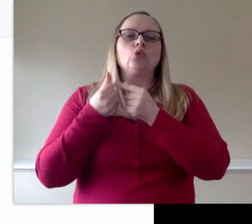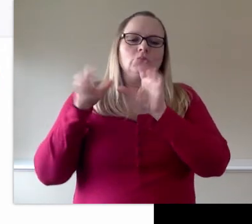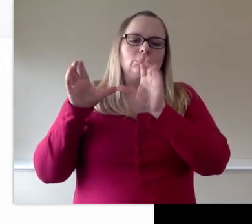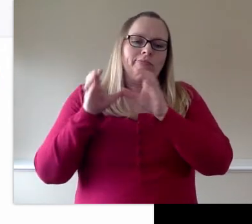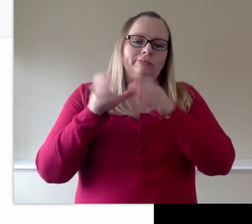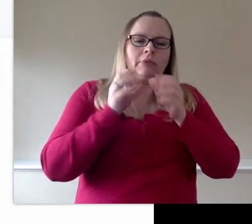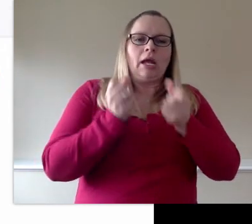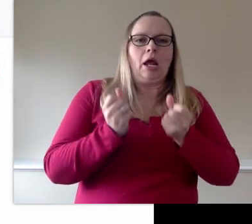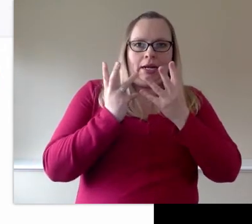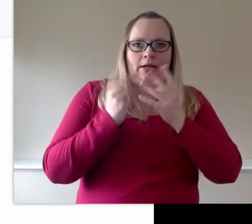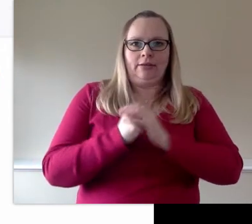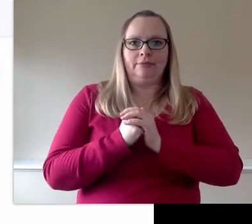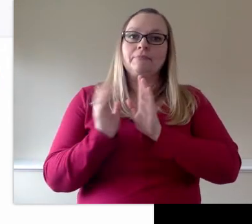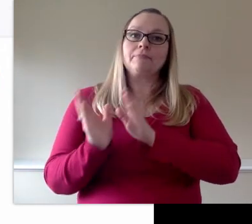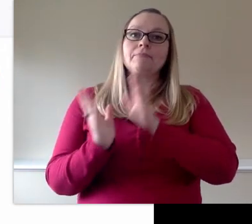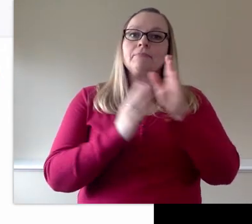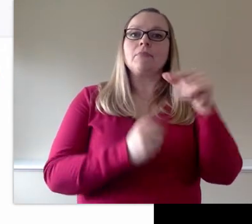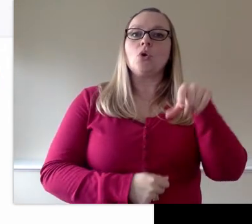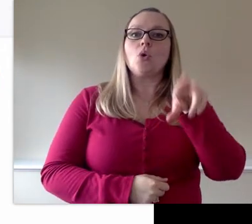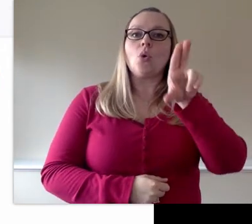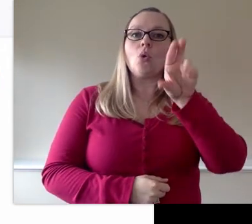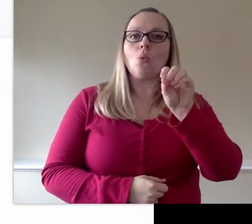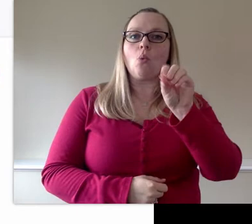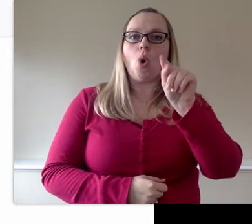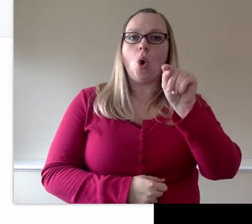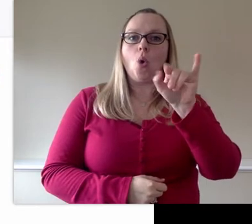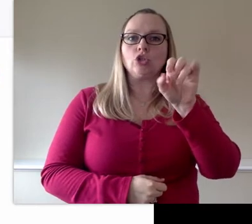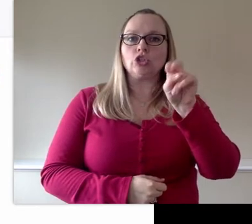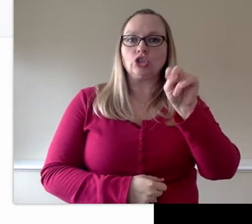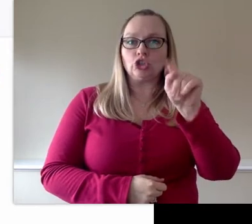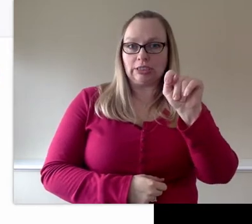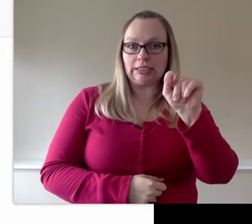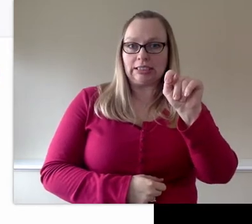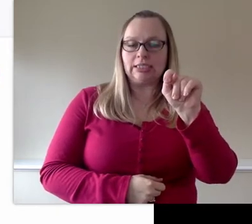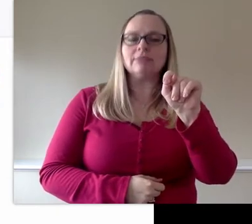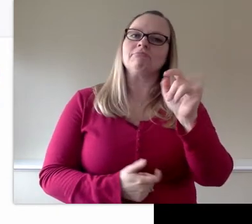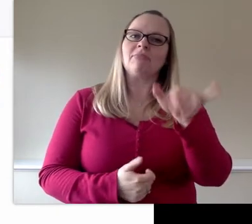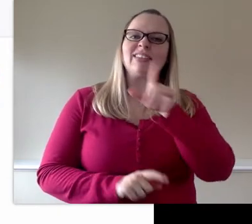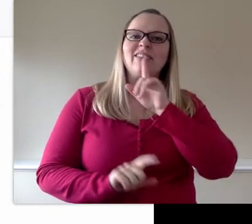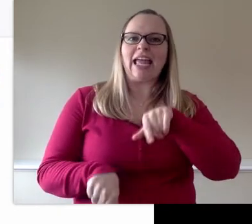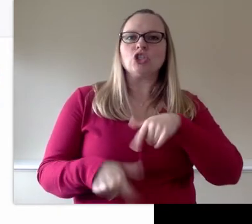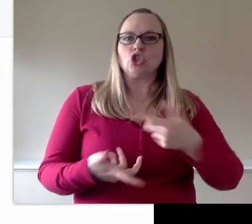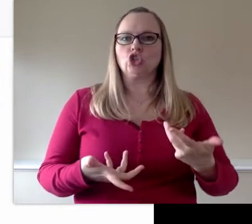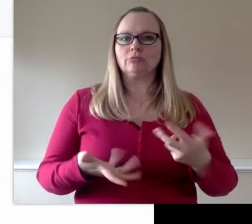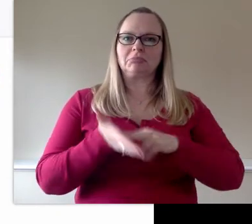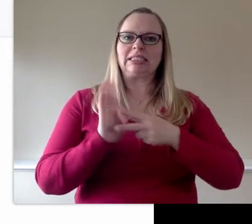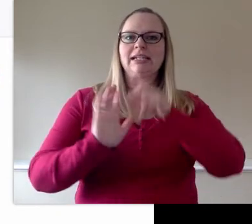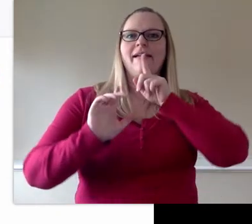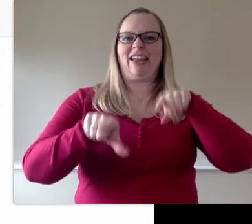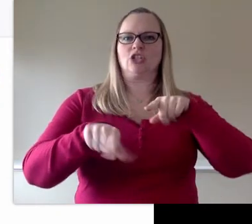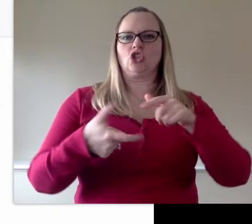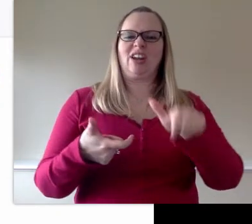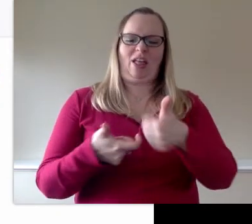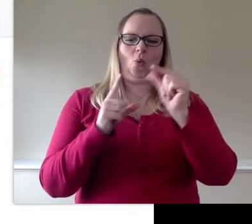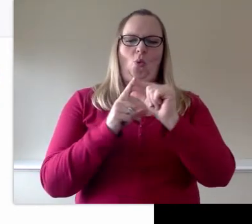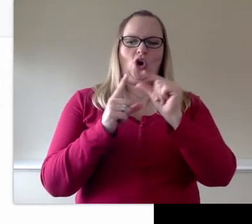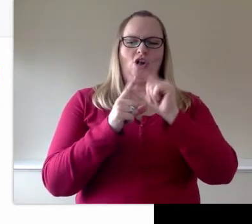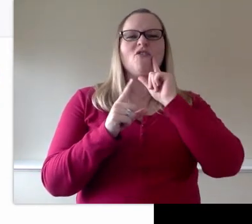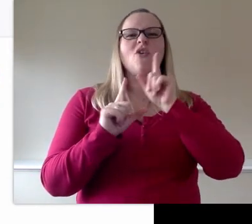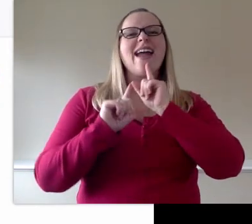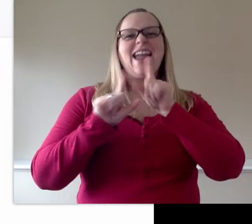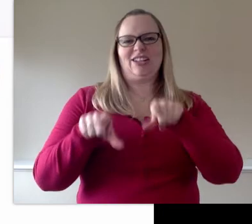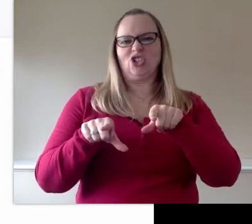finally, the quotient is the answer. That's the number of items in each